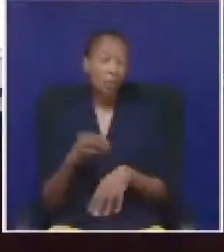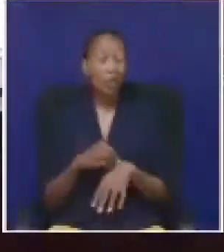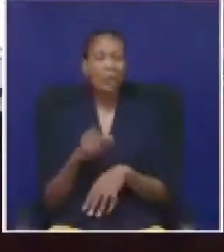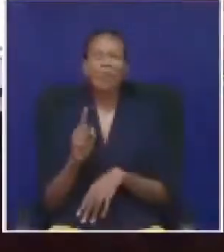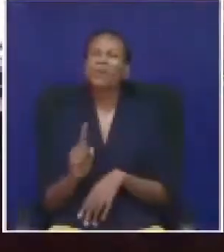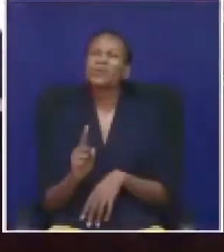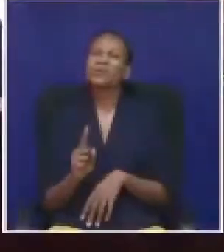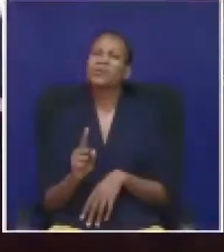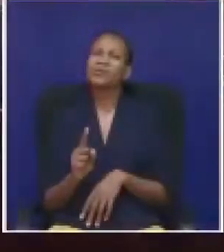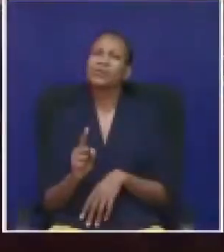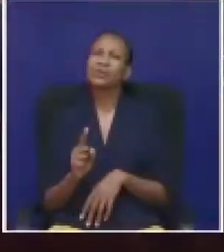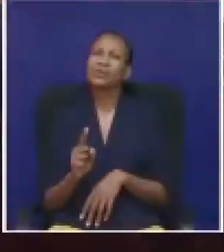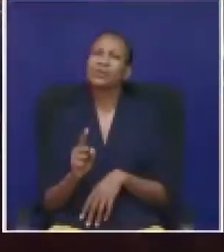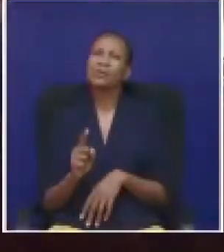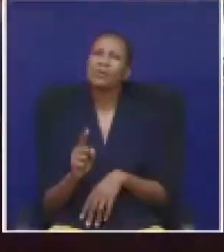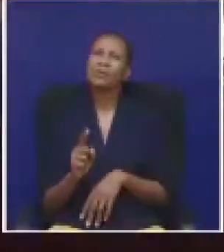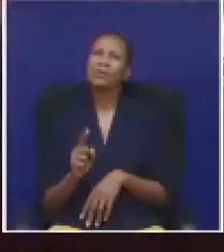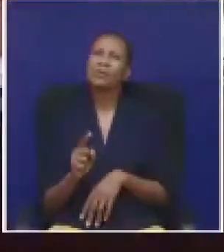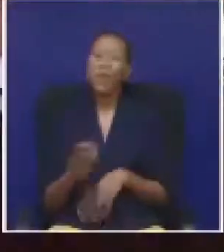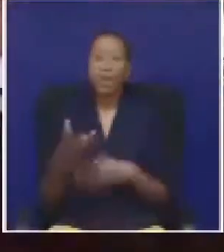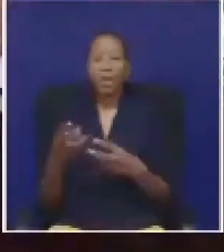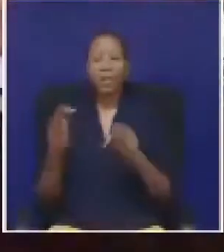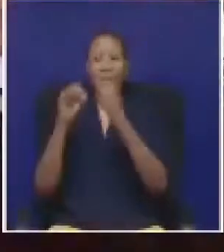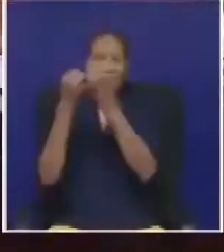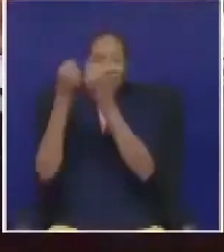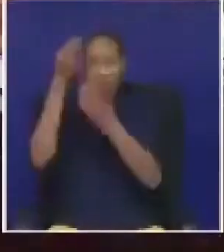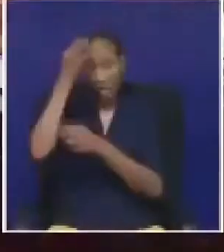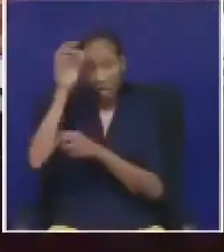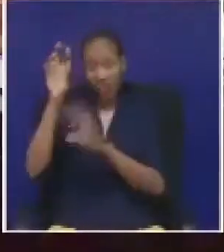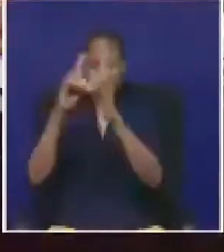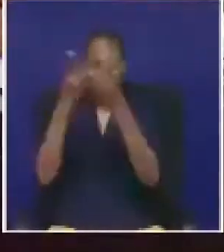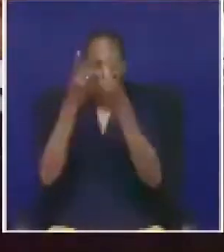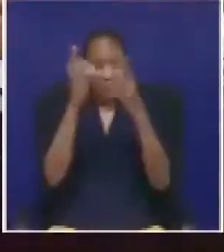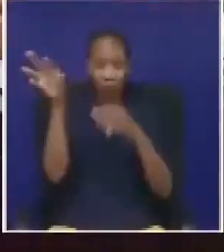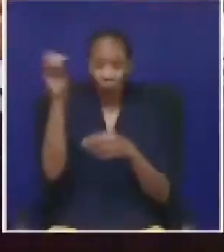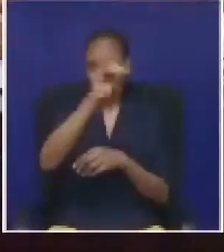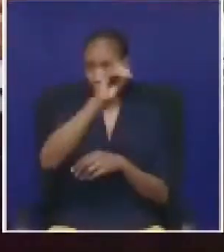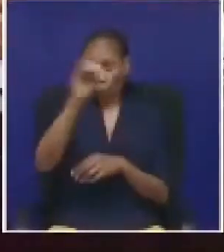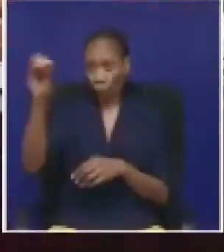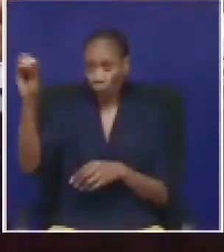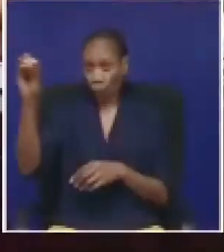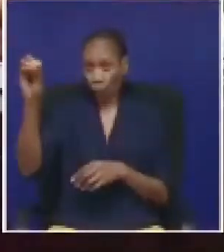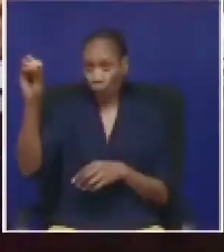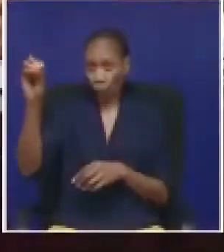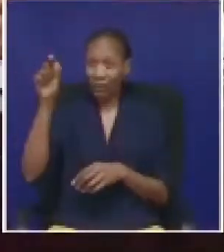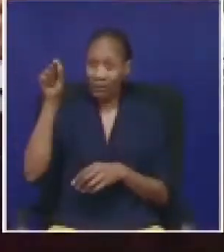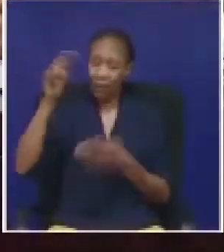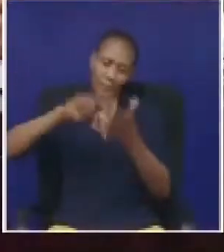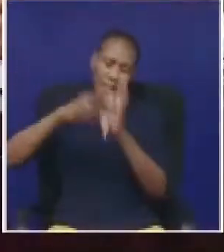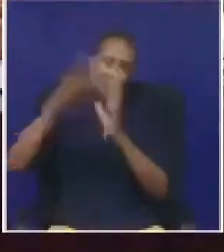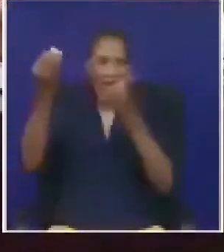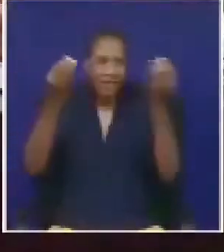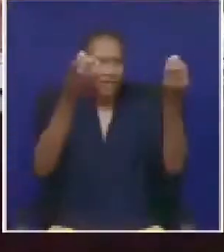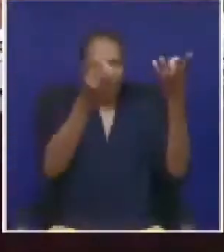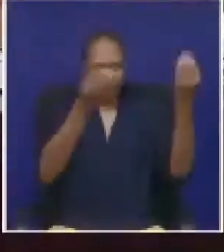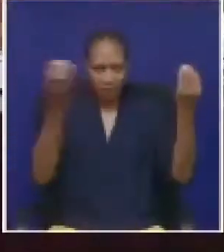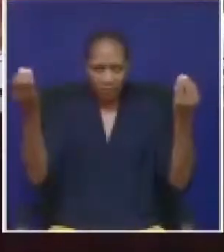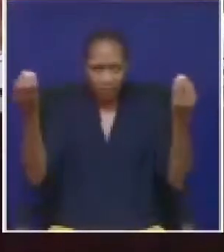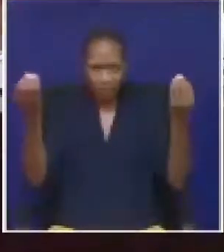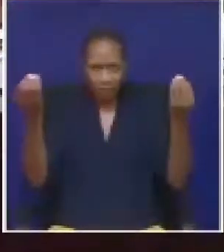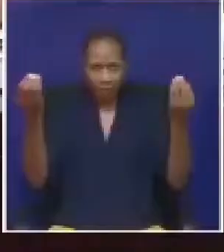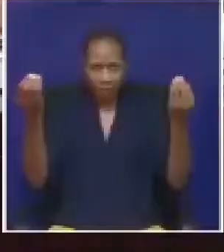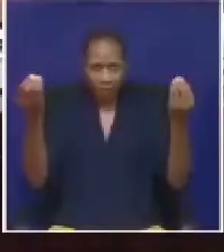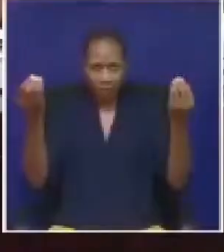was you have national government departments having plans